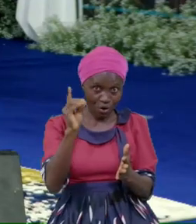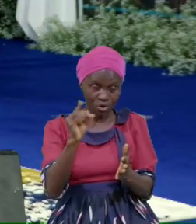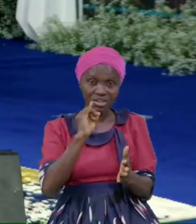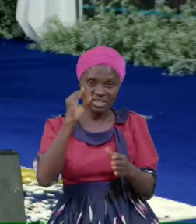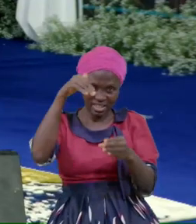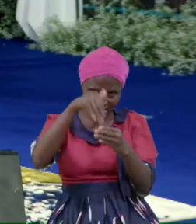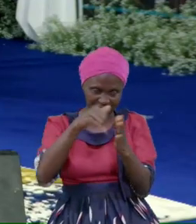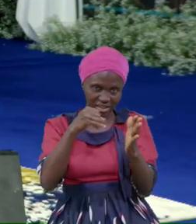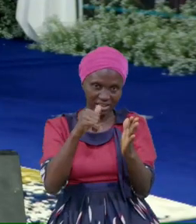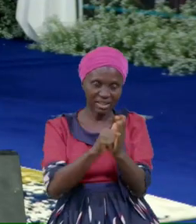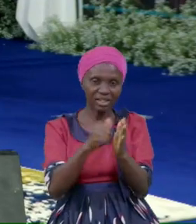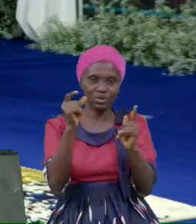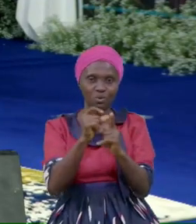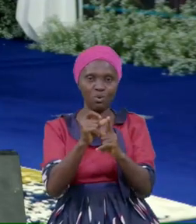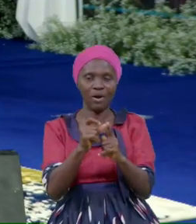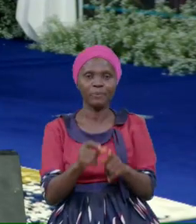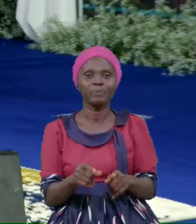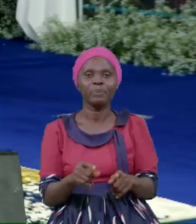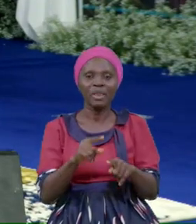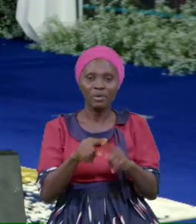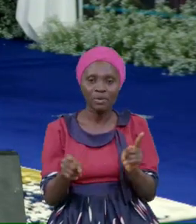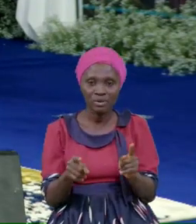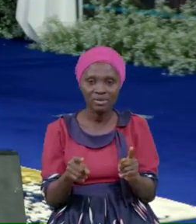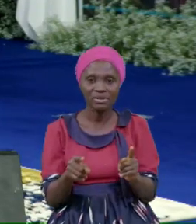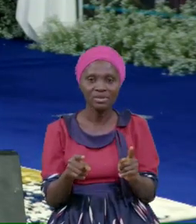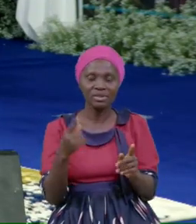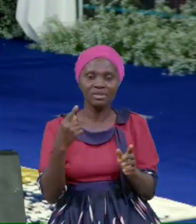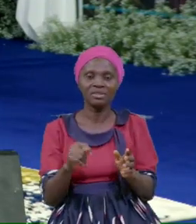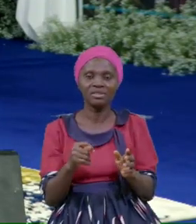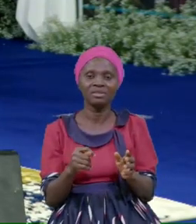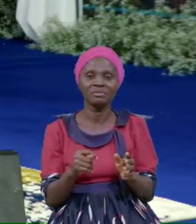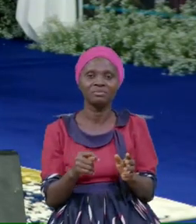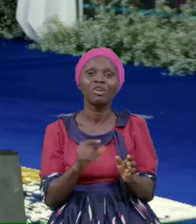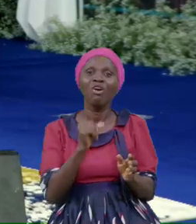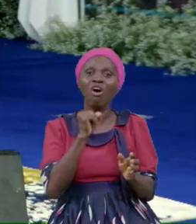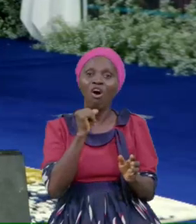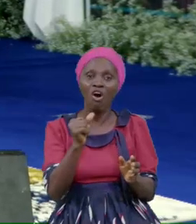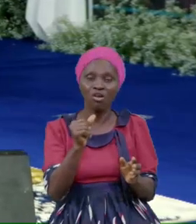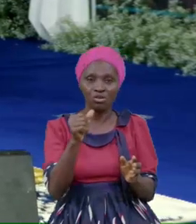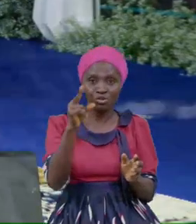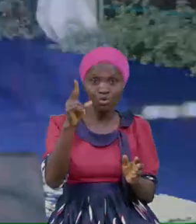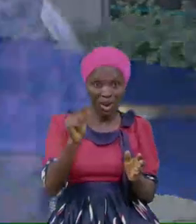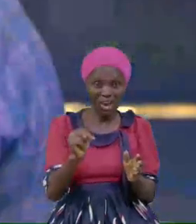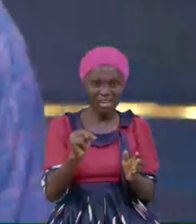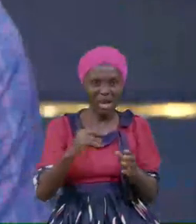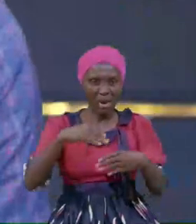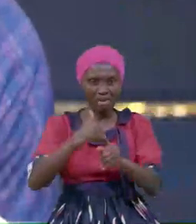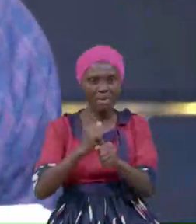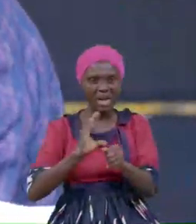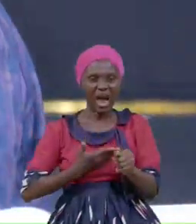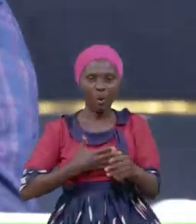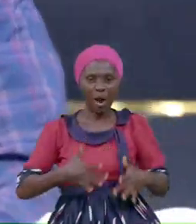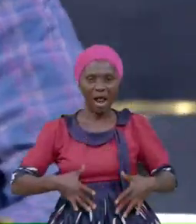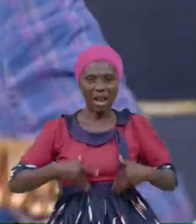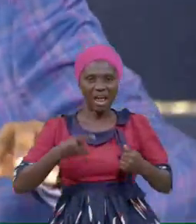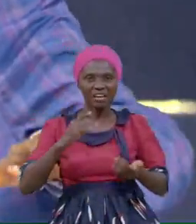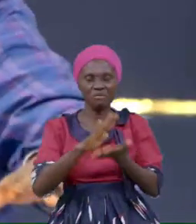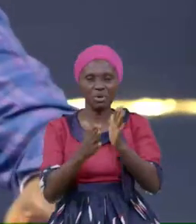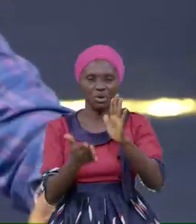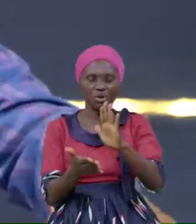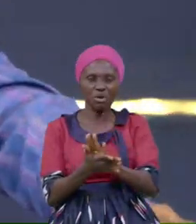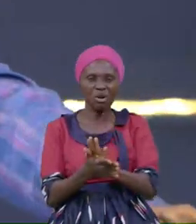it, ungodliness turns our lives upside down. Well, to be like God is a creator, like father, like children.